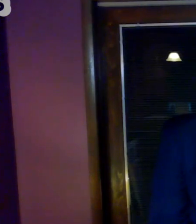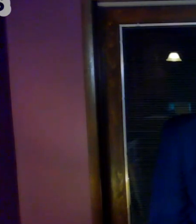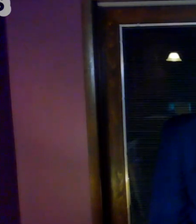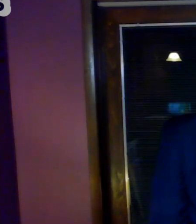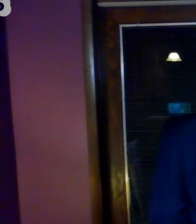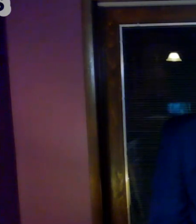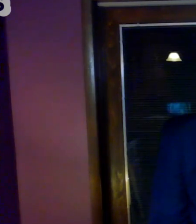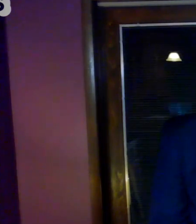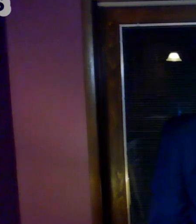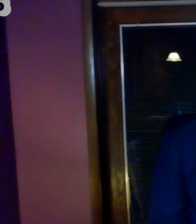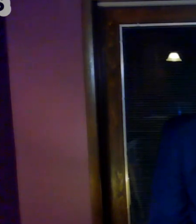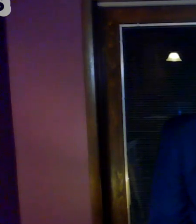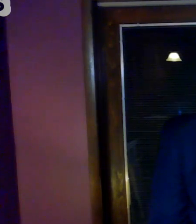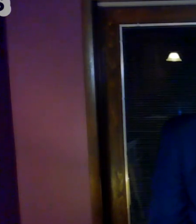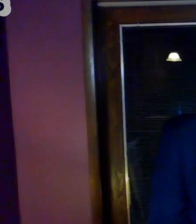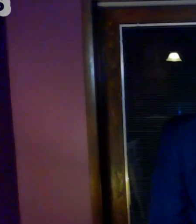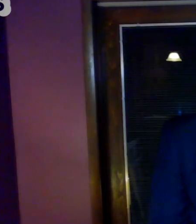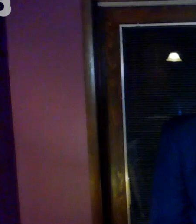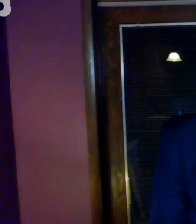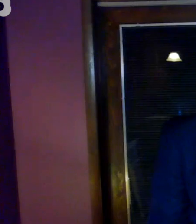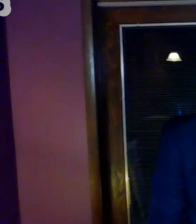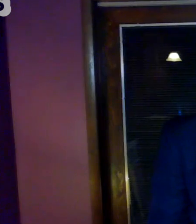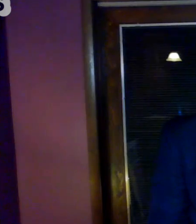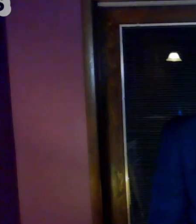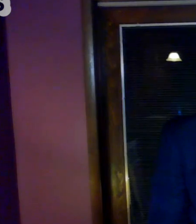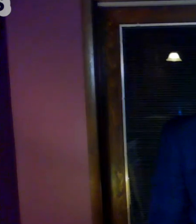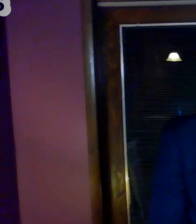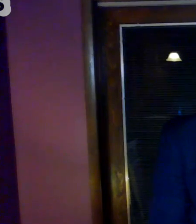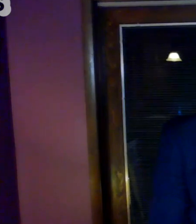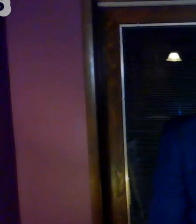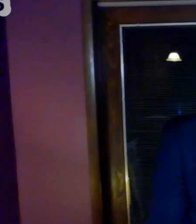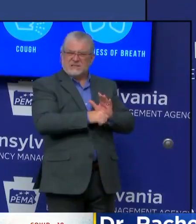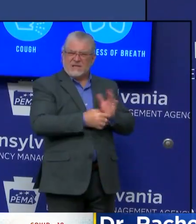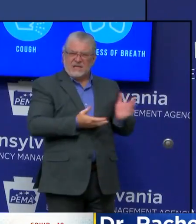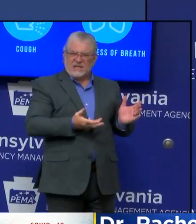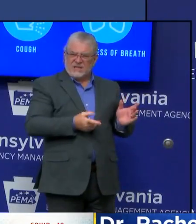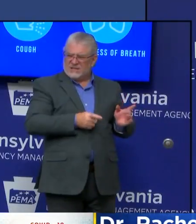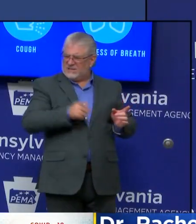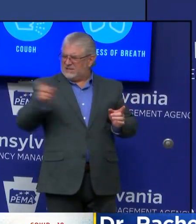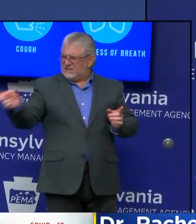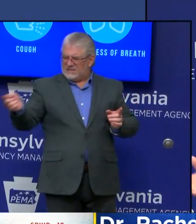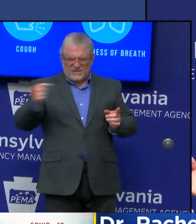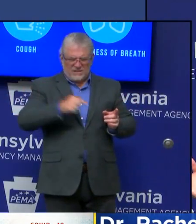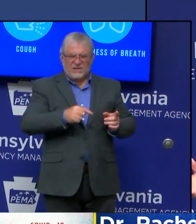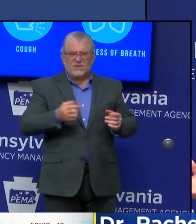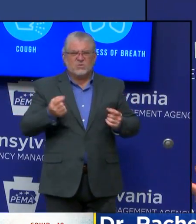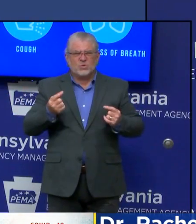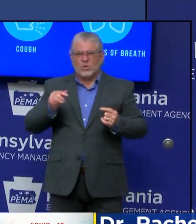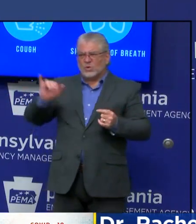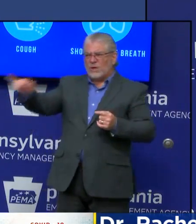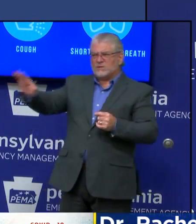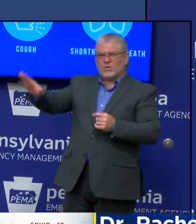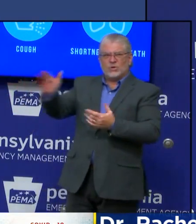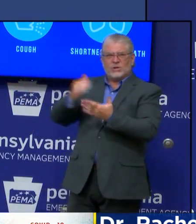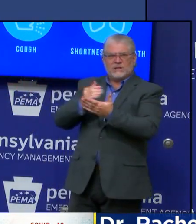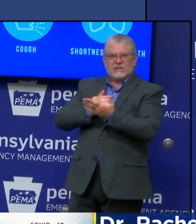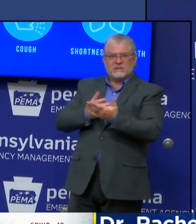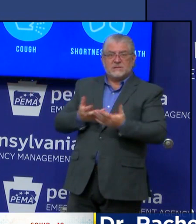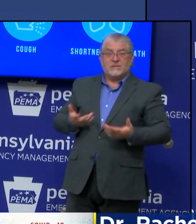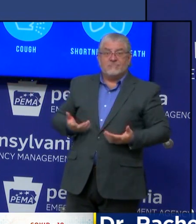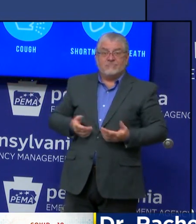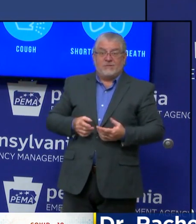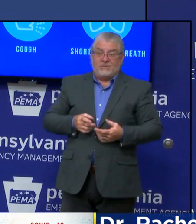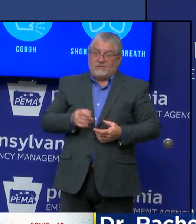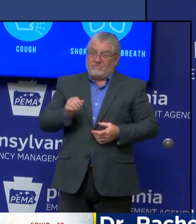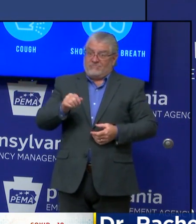list. Today, Dr. Levine explained the situation is complicated. I think the governor had recommended that,